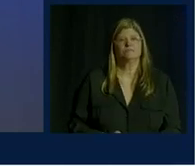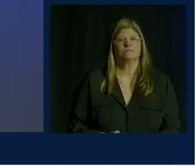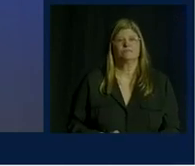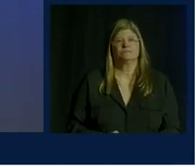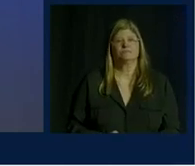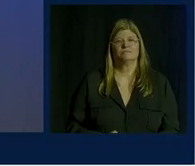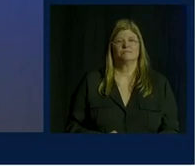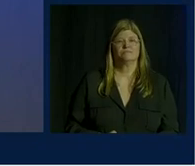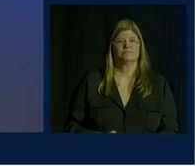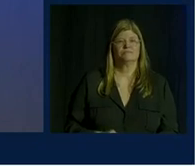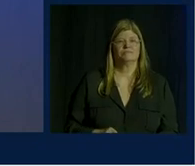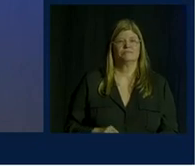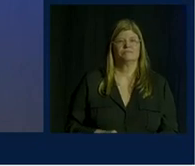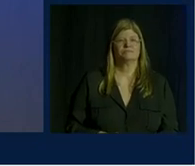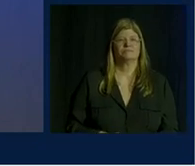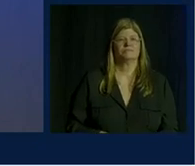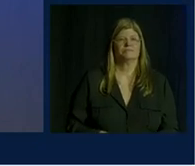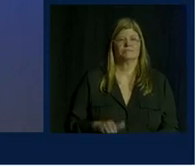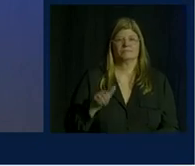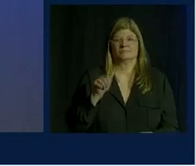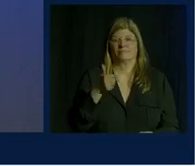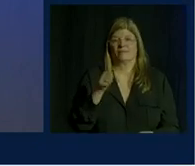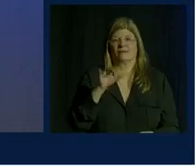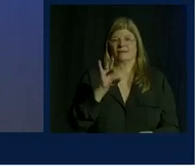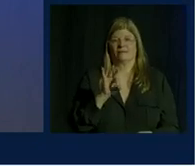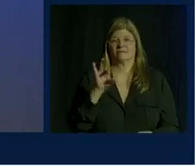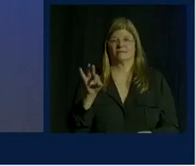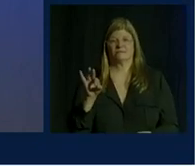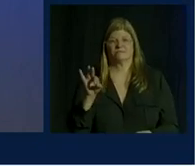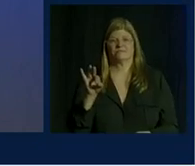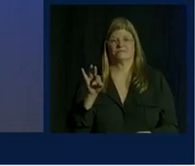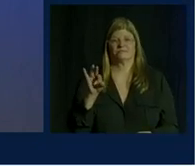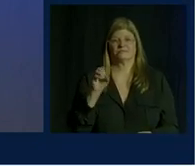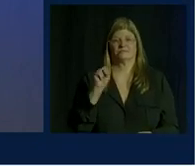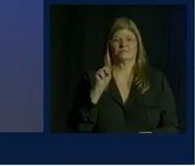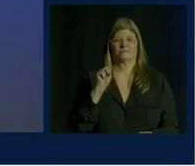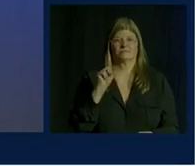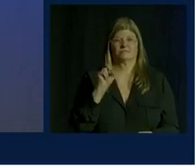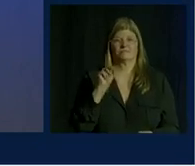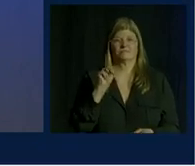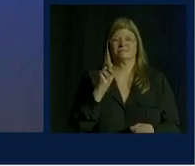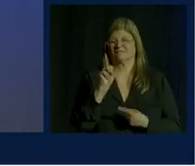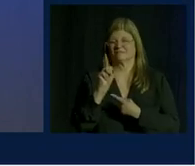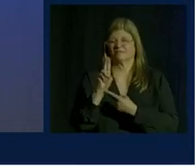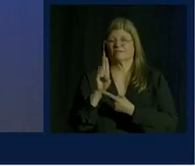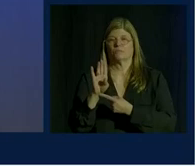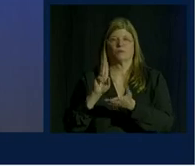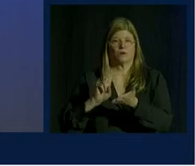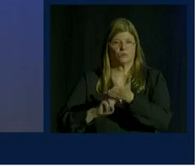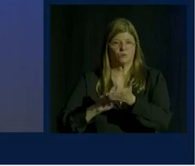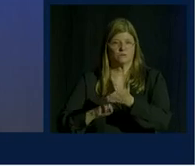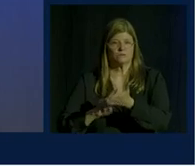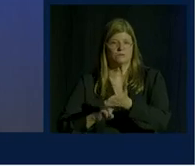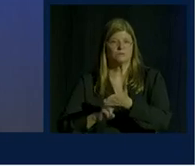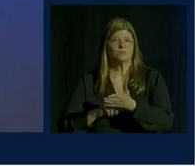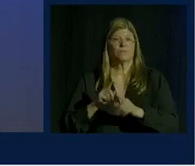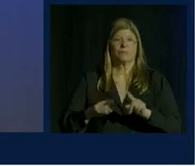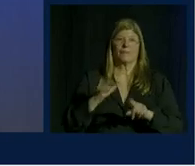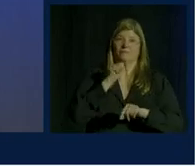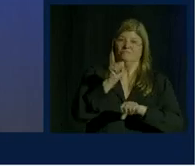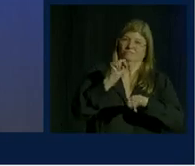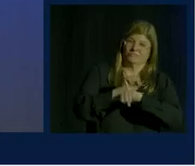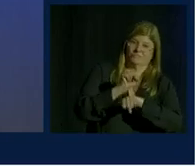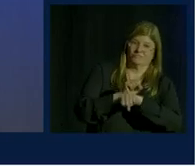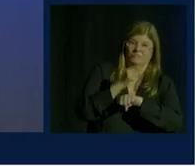that large third-party delivery platforms use because it doesn't work for anyone and it's a broken system, and we need to be